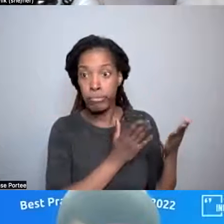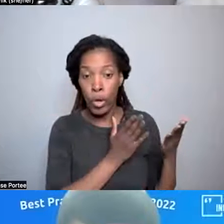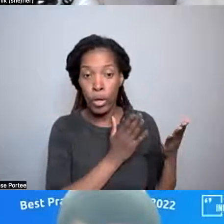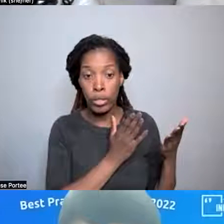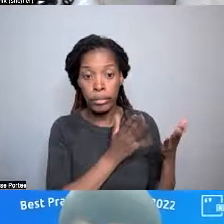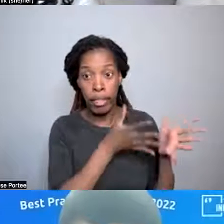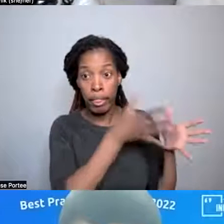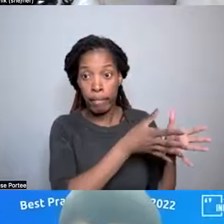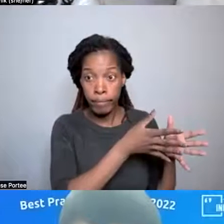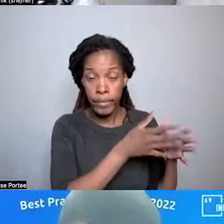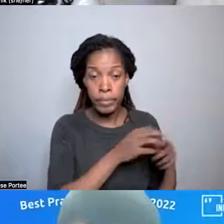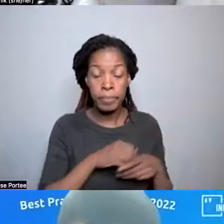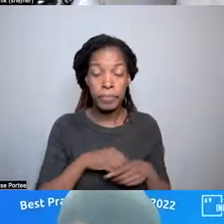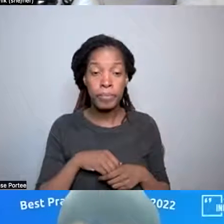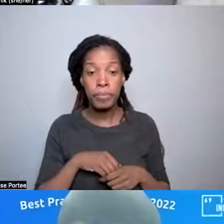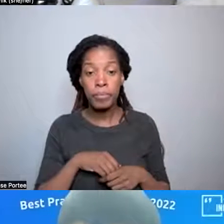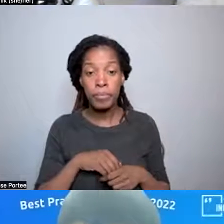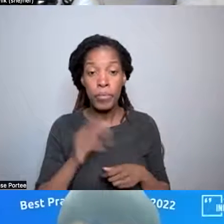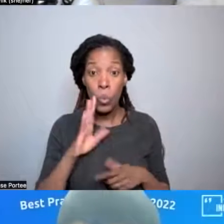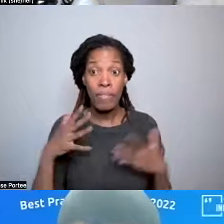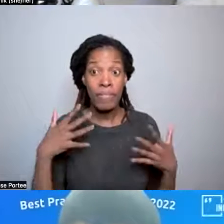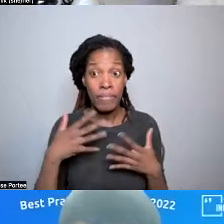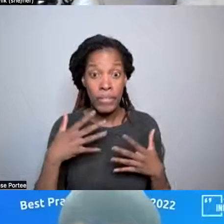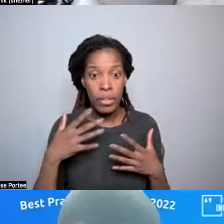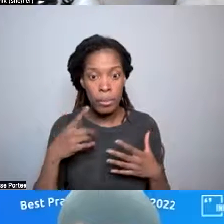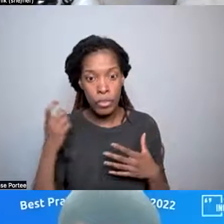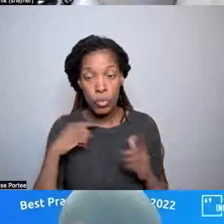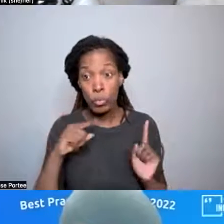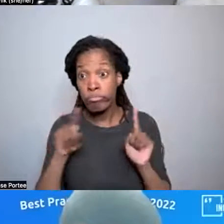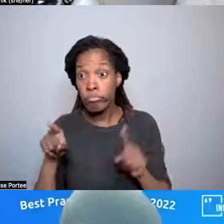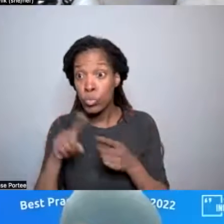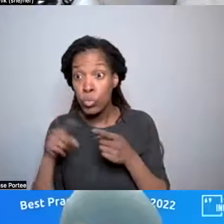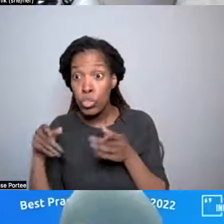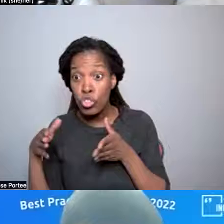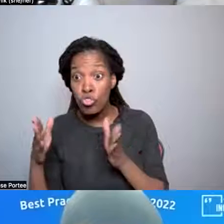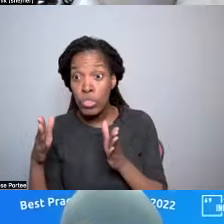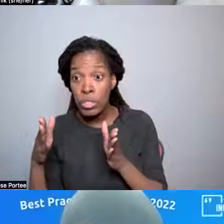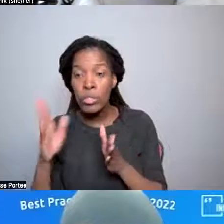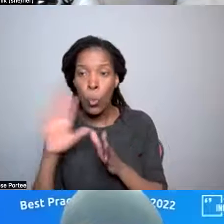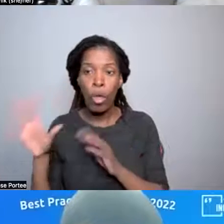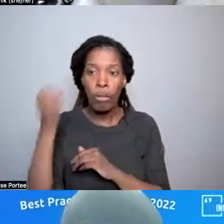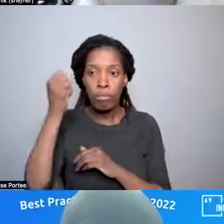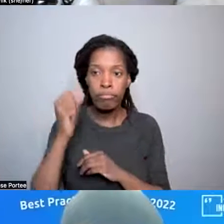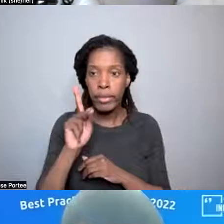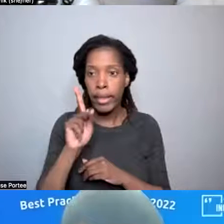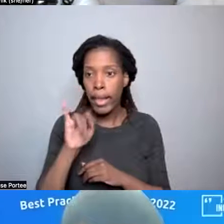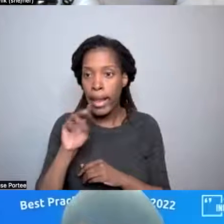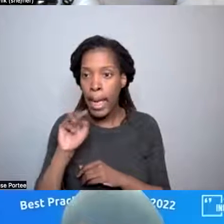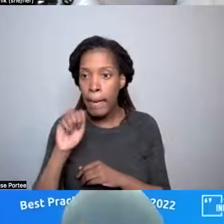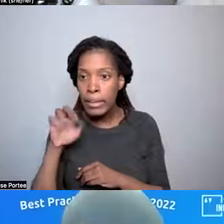You fear because you can go to a street and then you are kidnapped and then you are going to